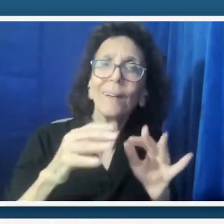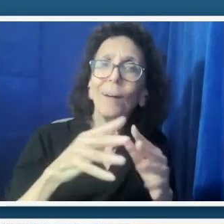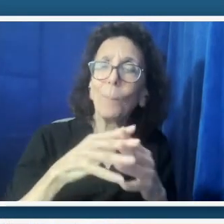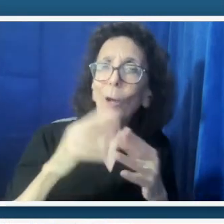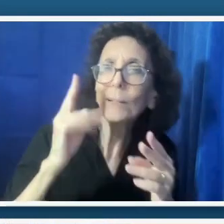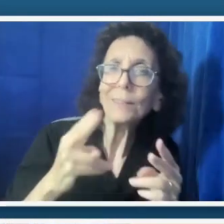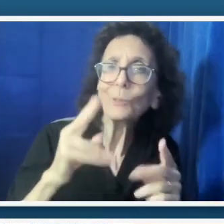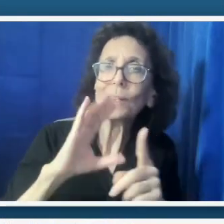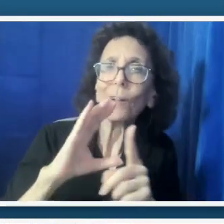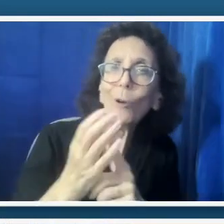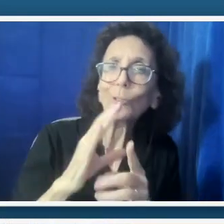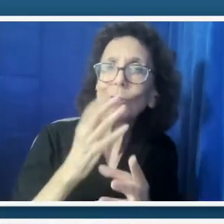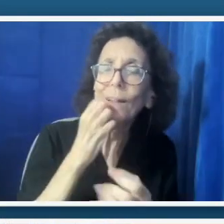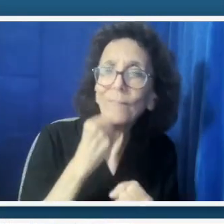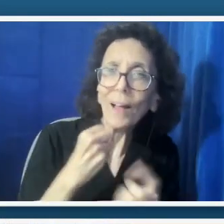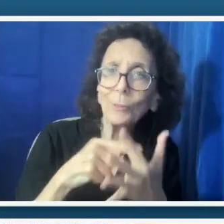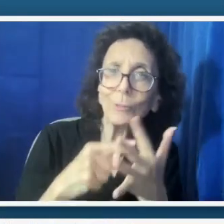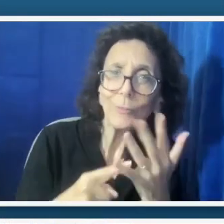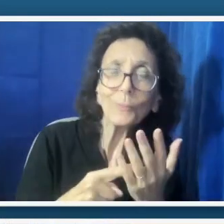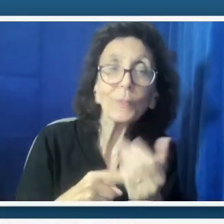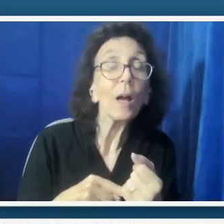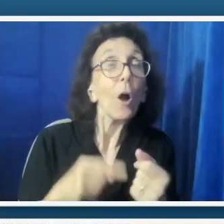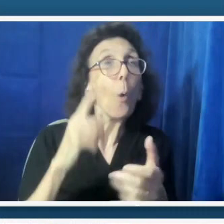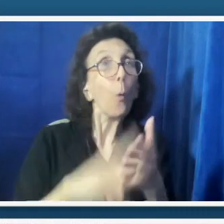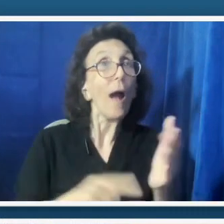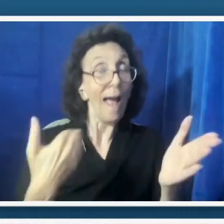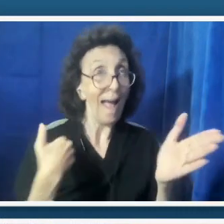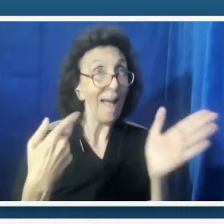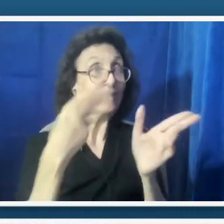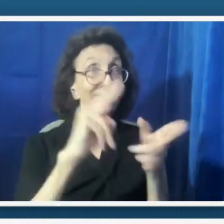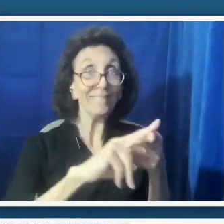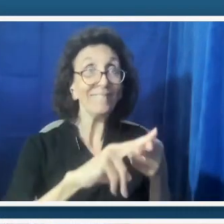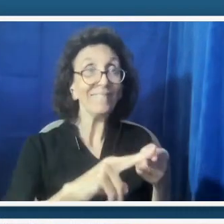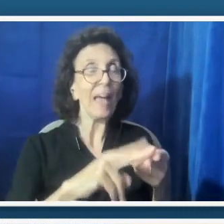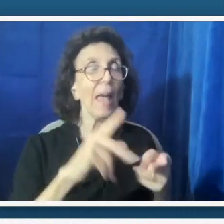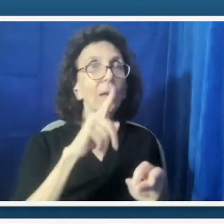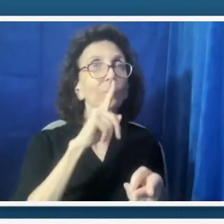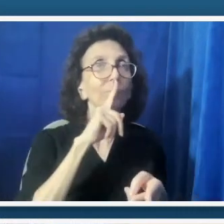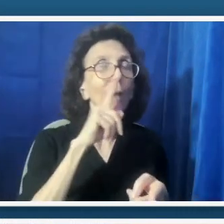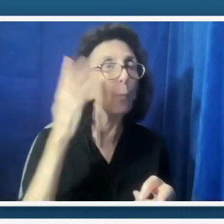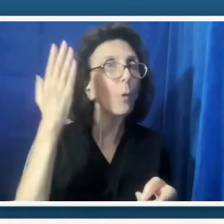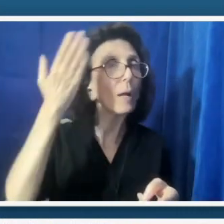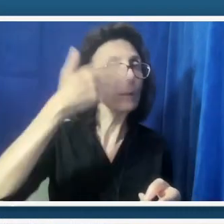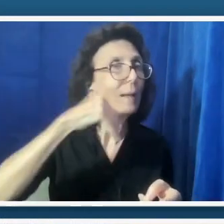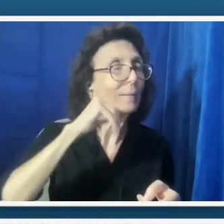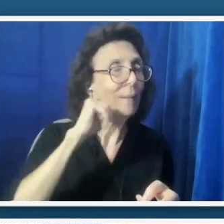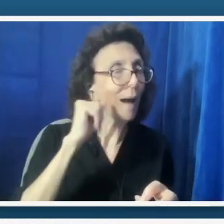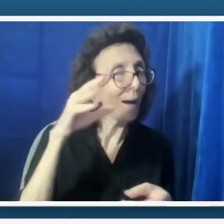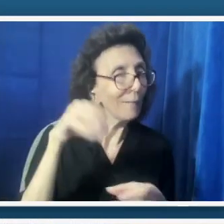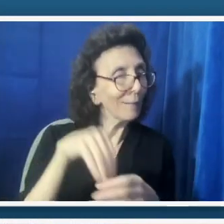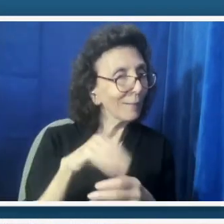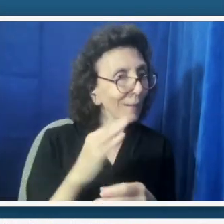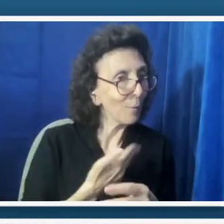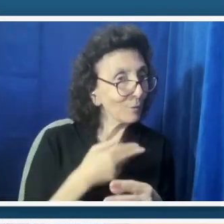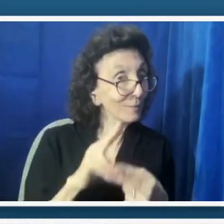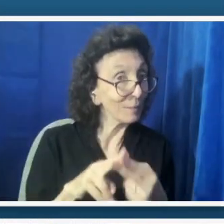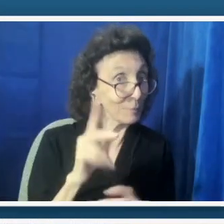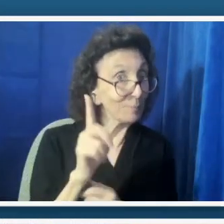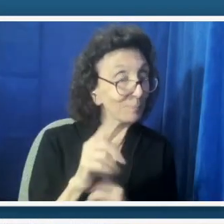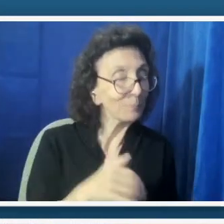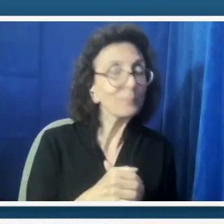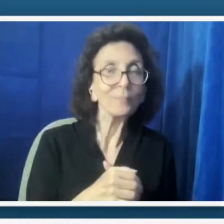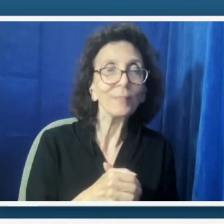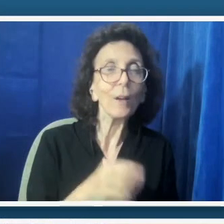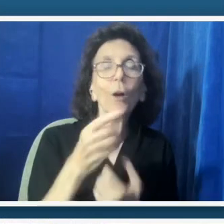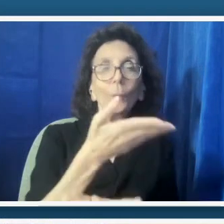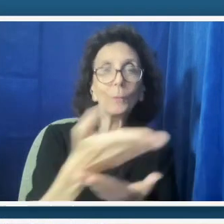We're going to do this by examining both what is included in the stamps and images and what is noticeably absent from the images. Now, I know for the teachers that are